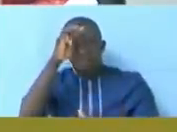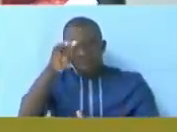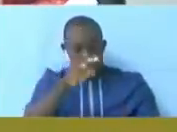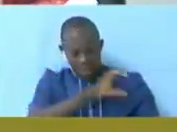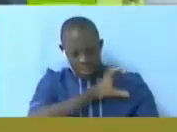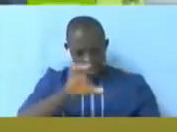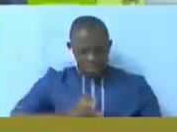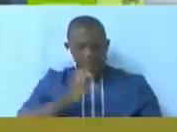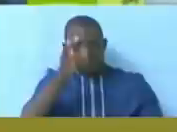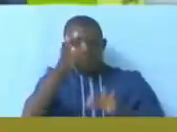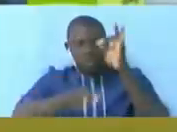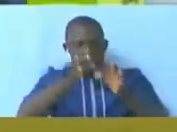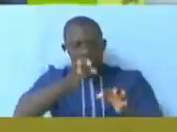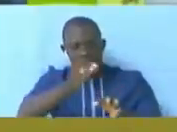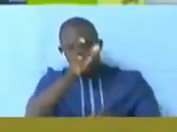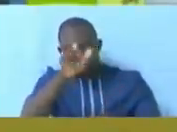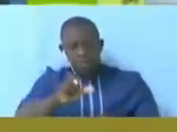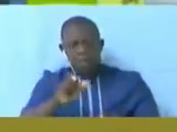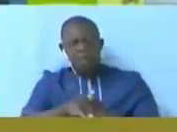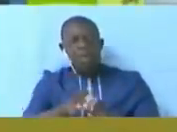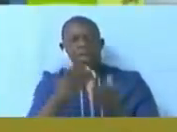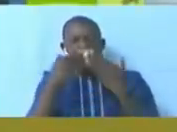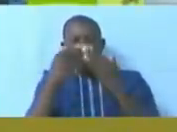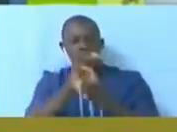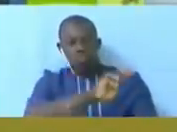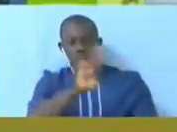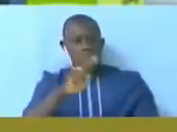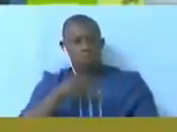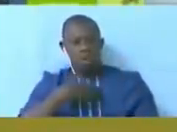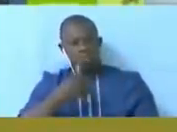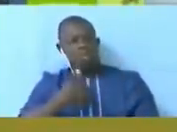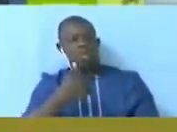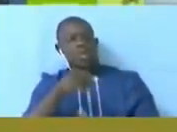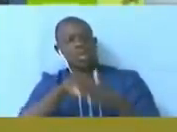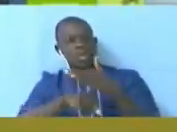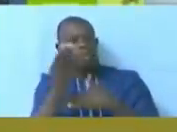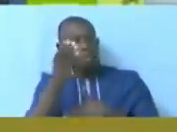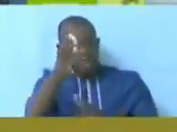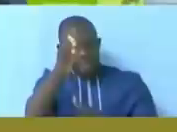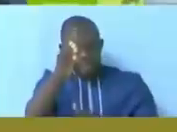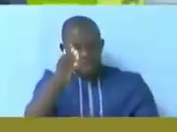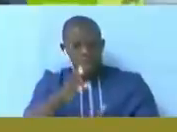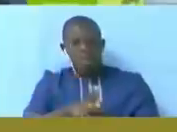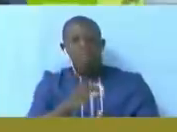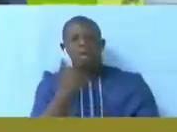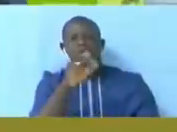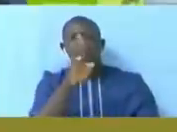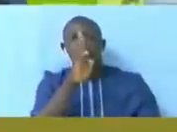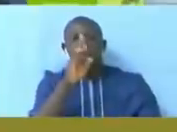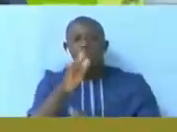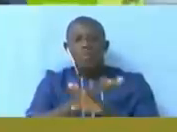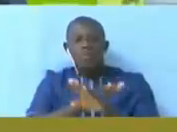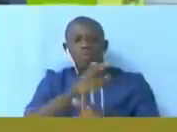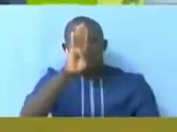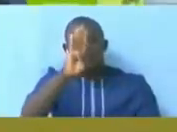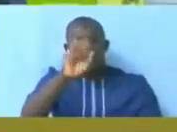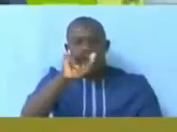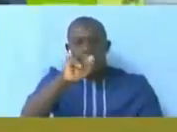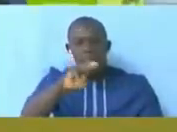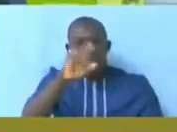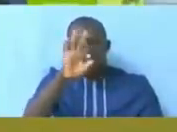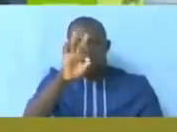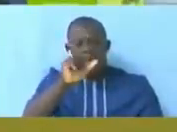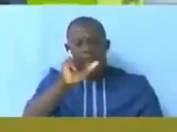naje. Who was Banta Kamara? Banta was the chairperson of AFPRC in Base,